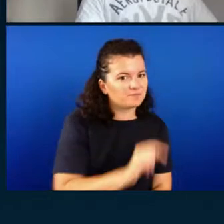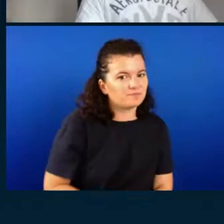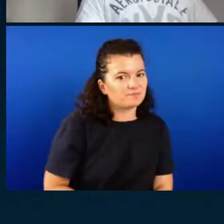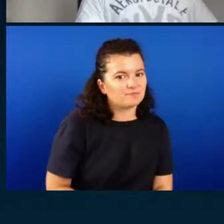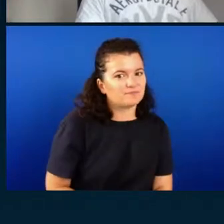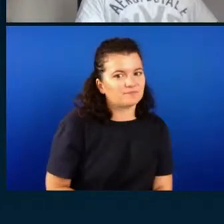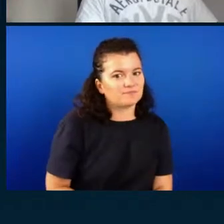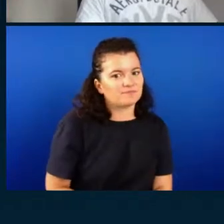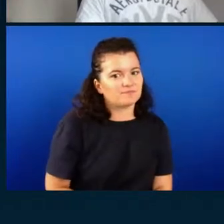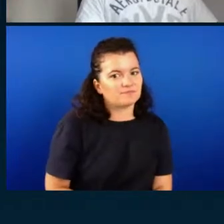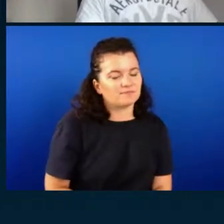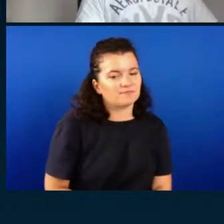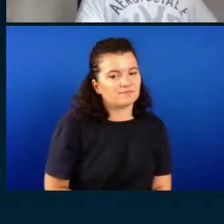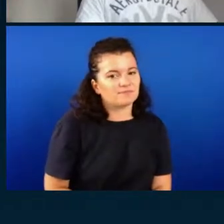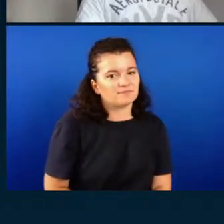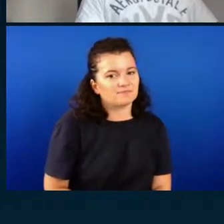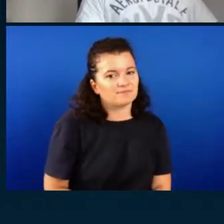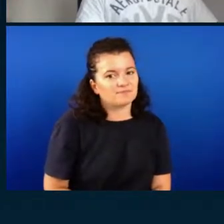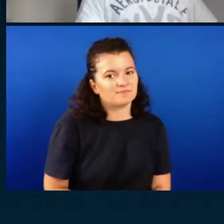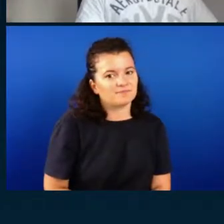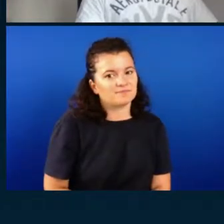and